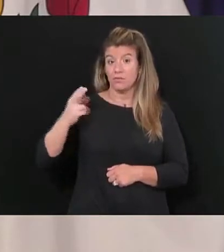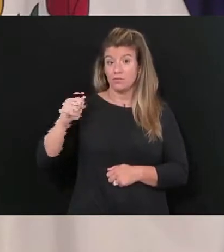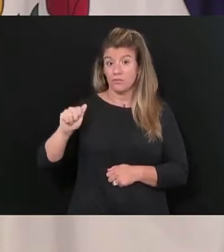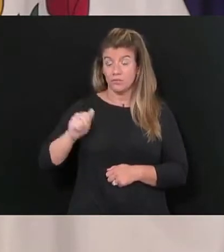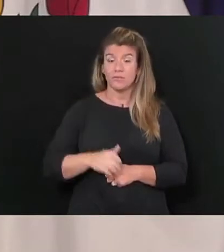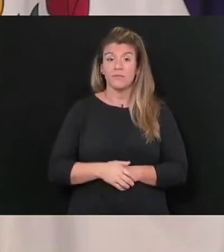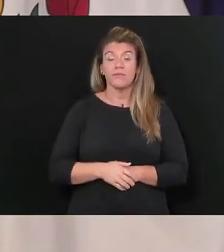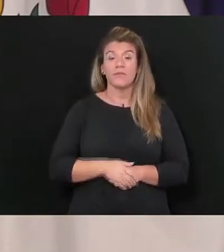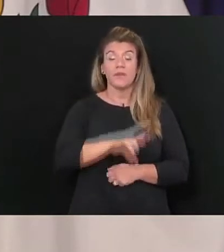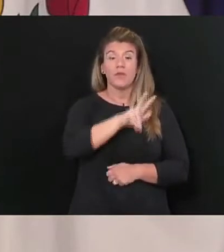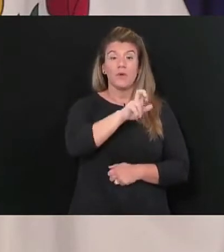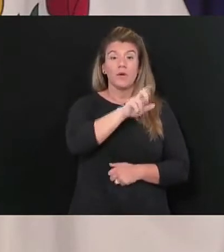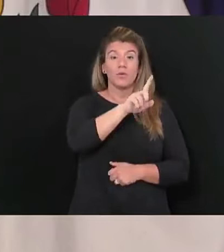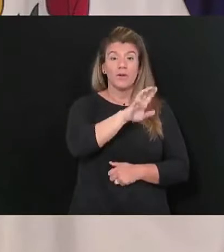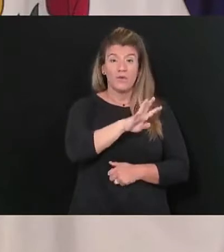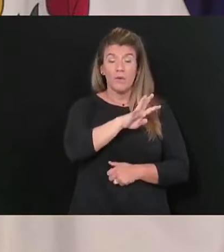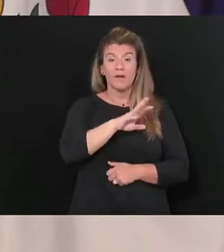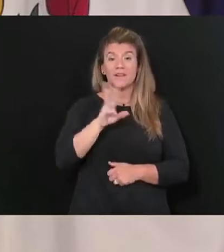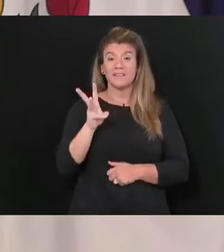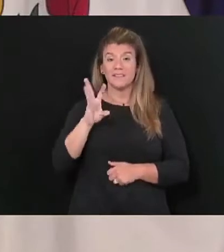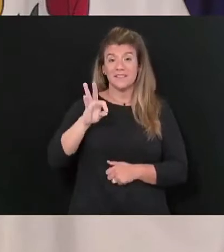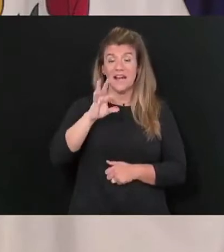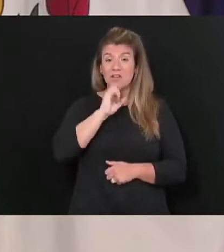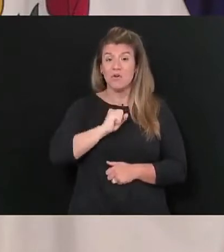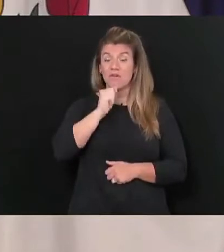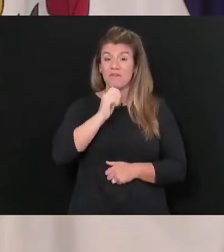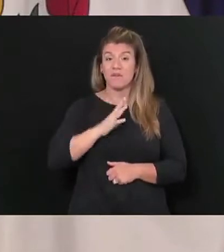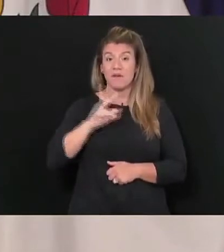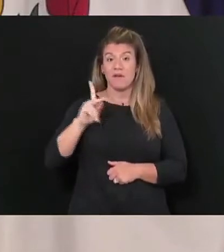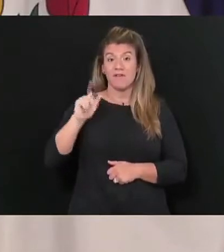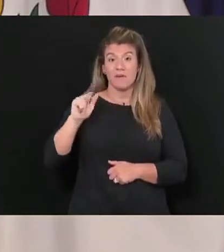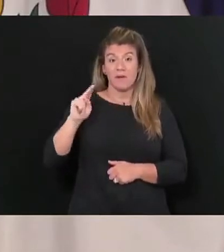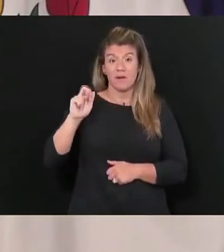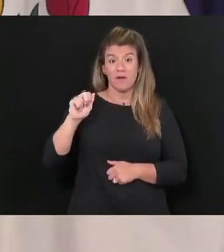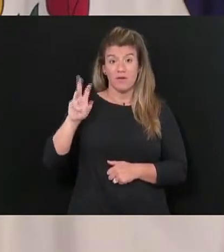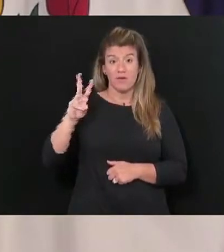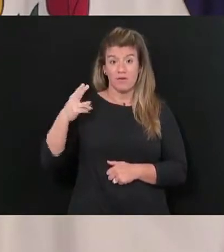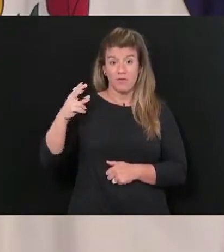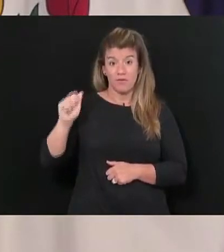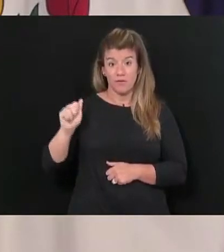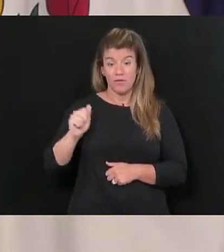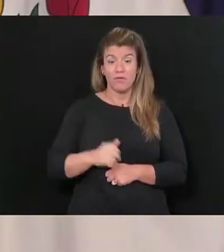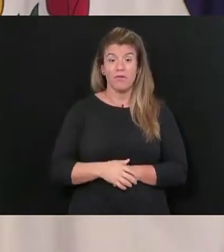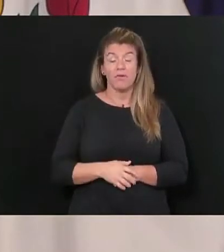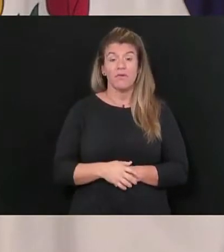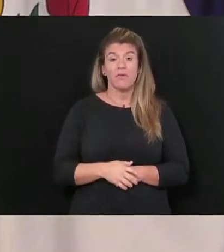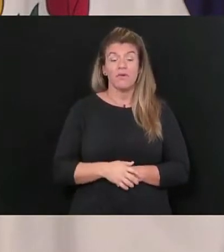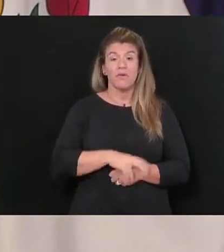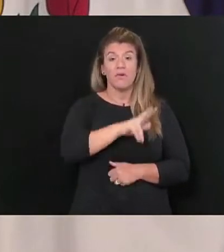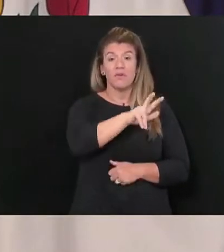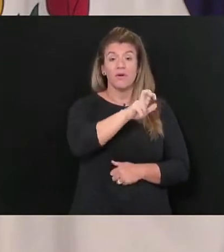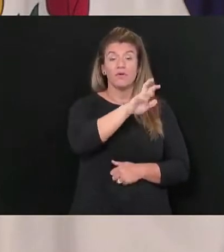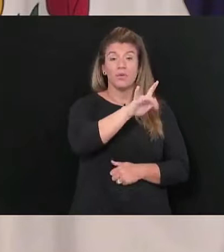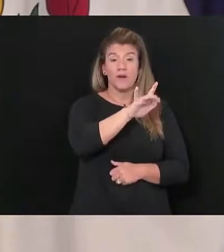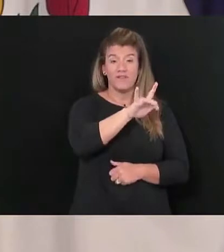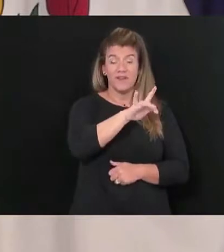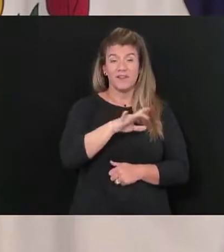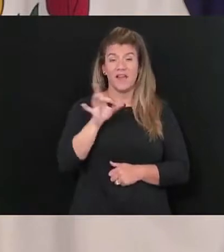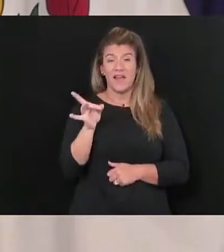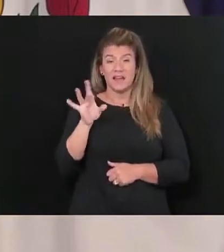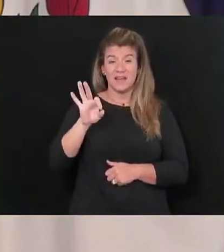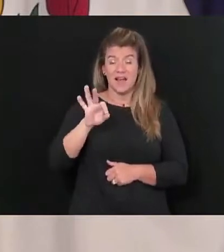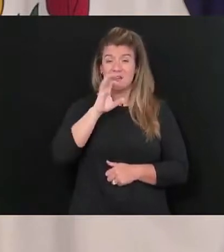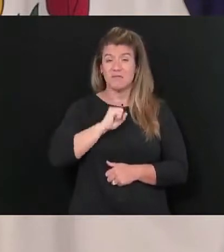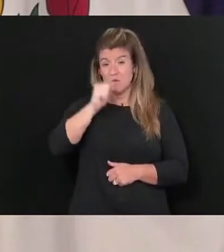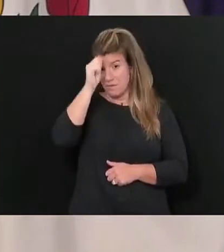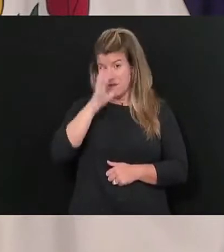Our 324th death, a 69-year-old female from Kanawha County. Our 325th death, an